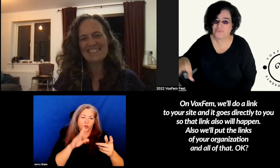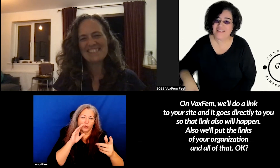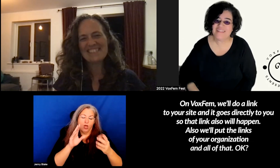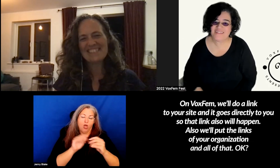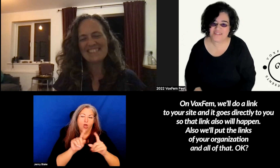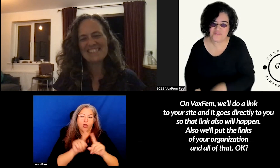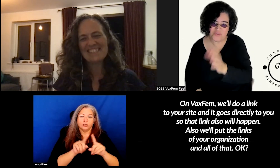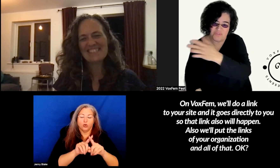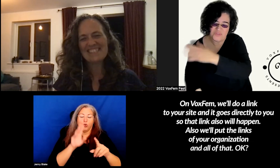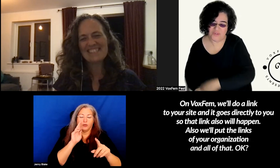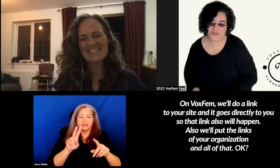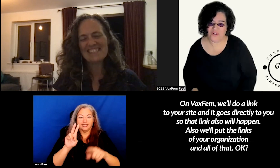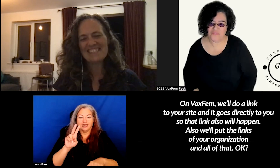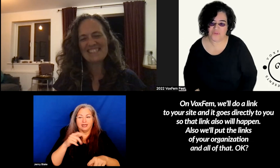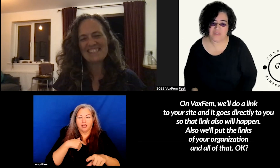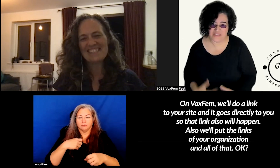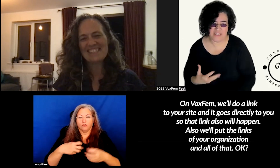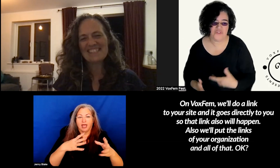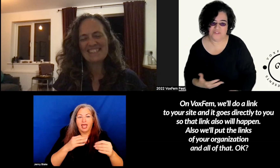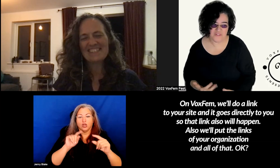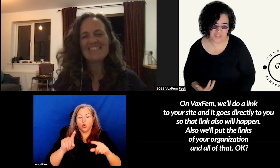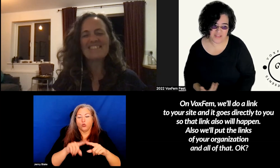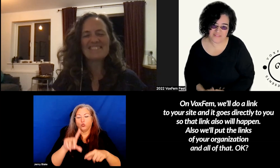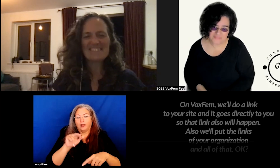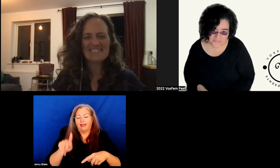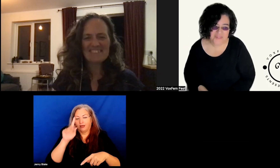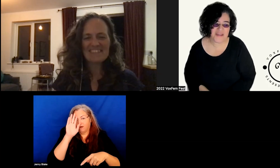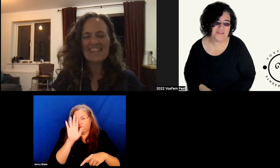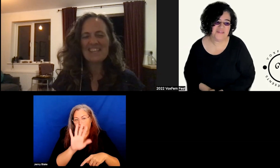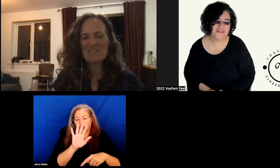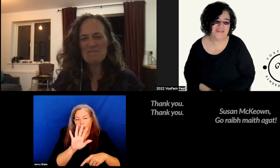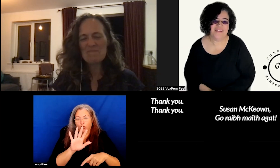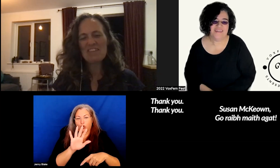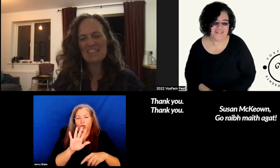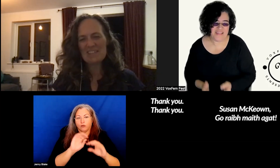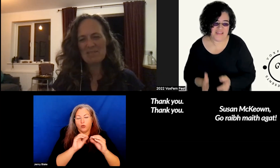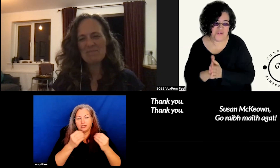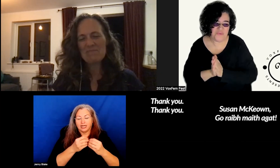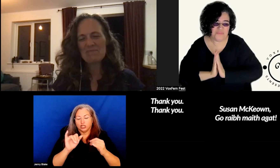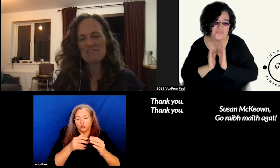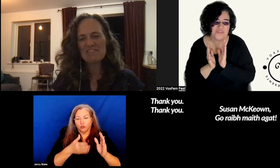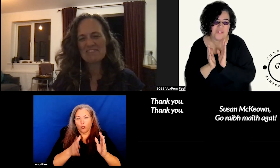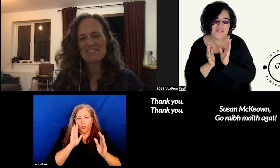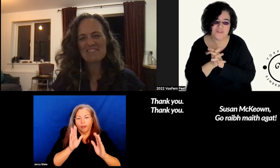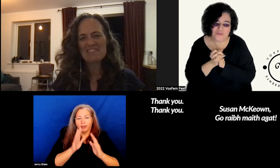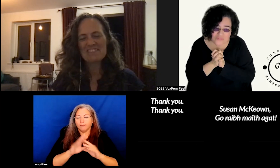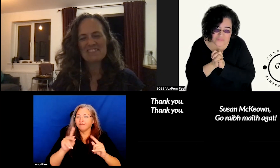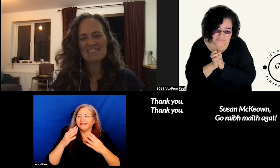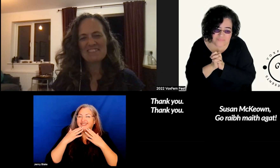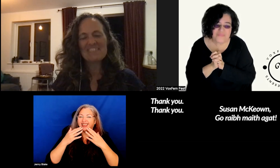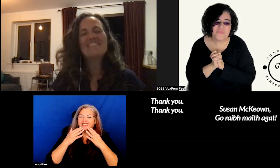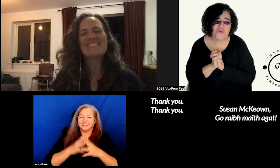we'll put the links of your organization and all of that. Okay. Thank you. Susan